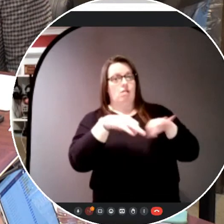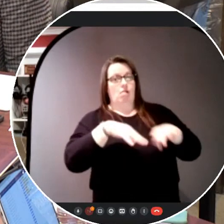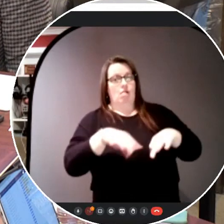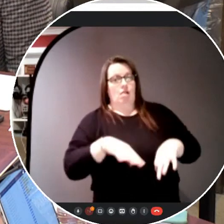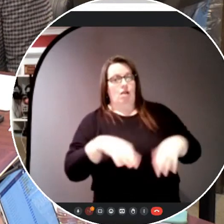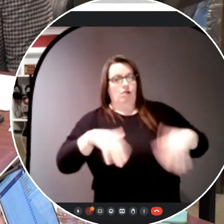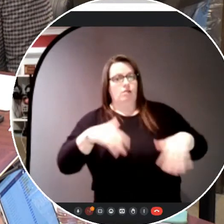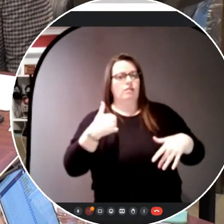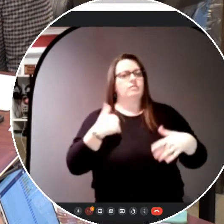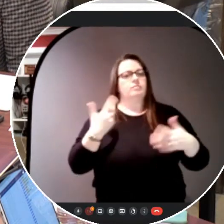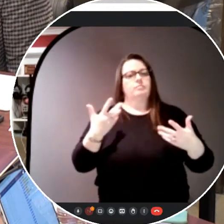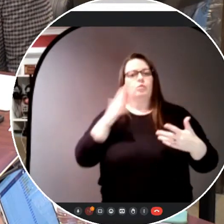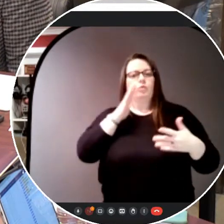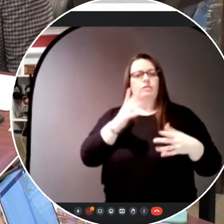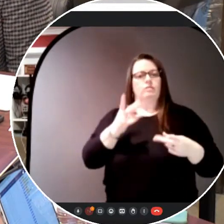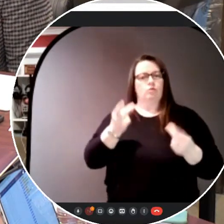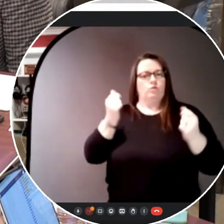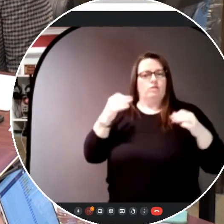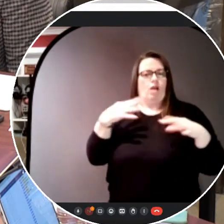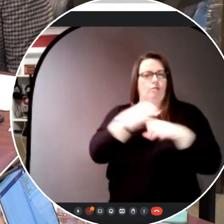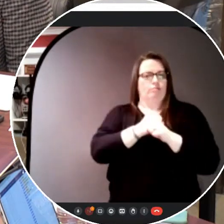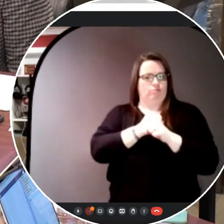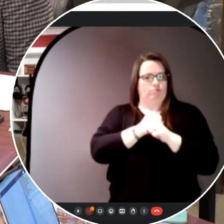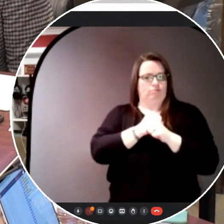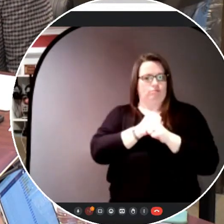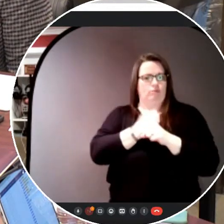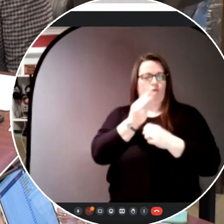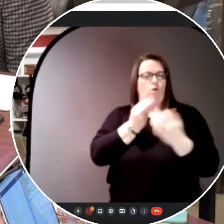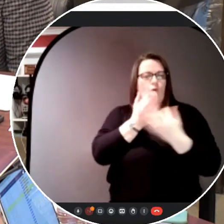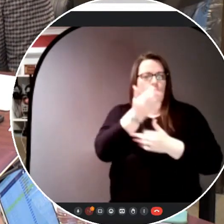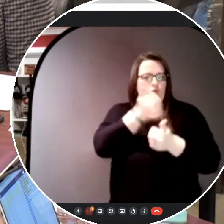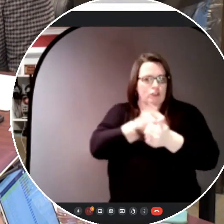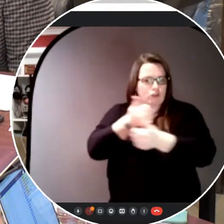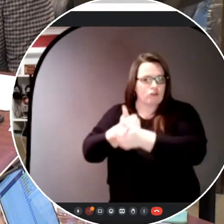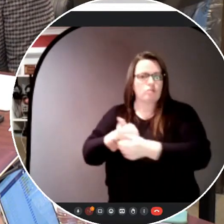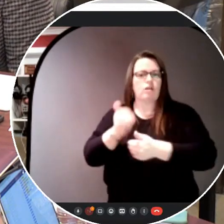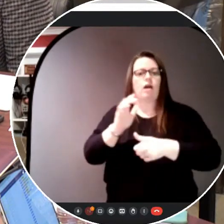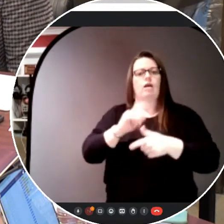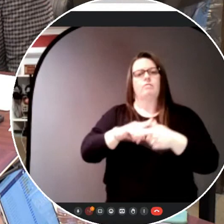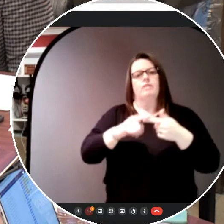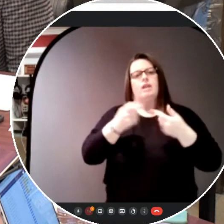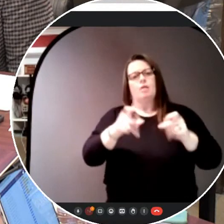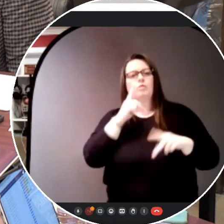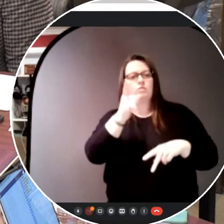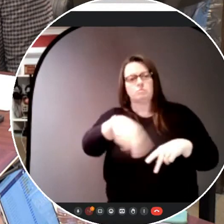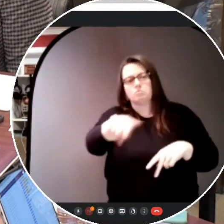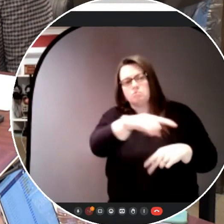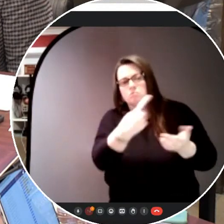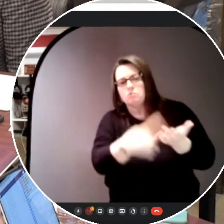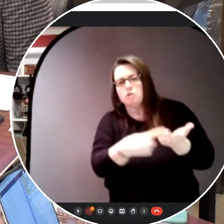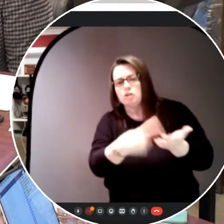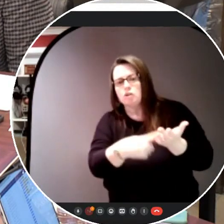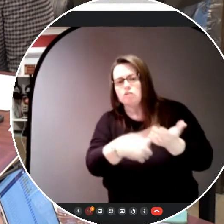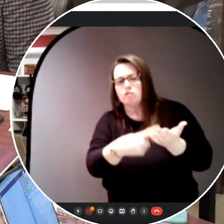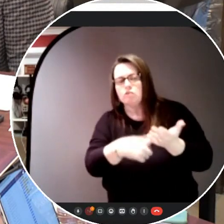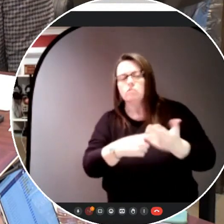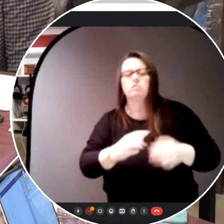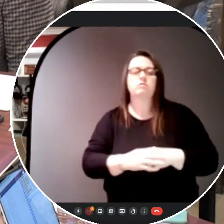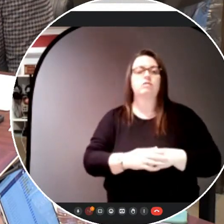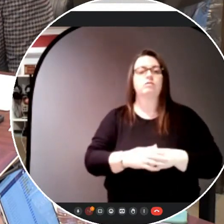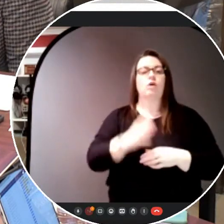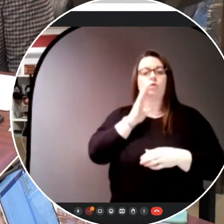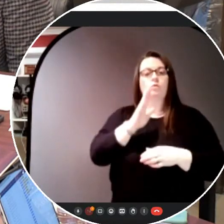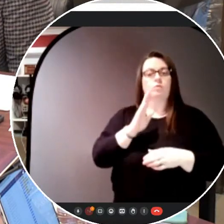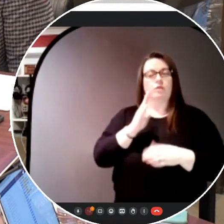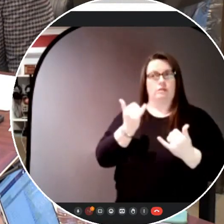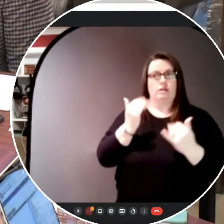just repeat through, and I'll give an opportunity for people to have some discussion on the motion in a moment. But I'm going to call for a motion